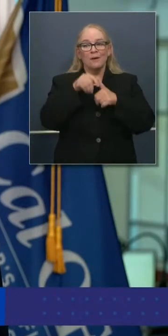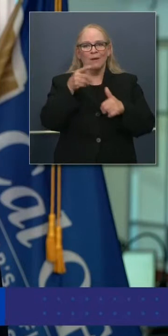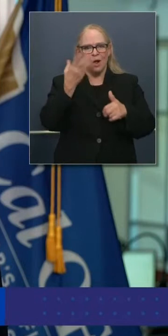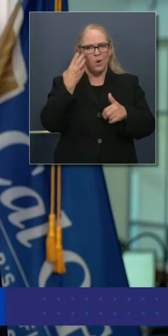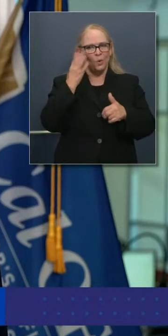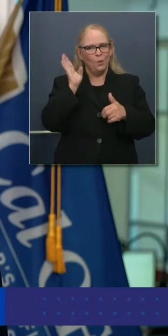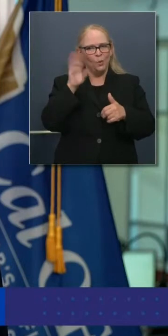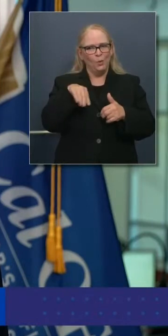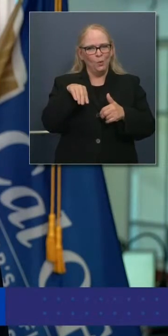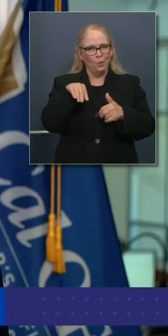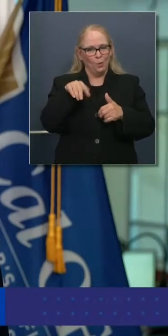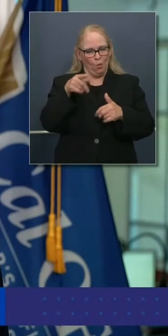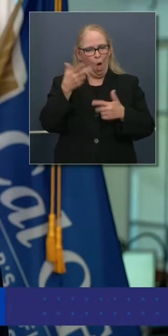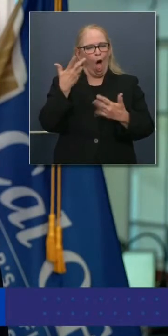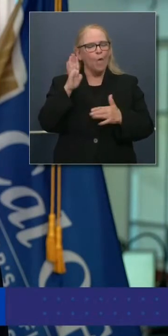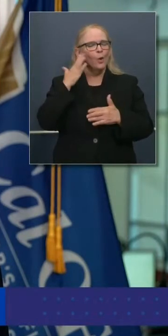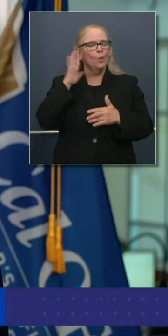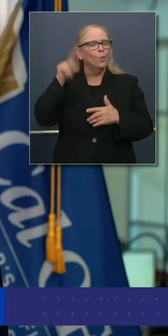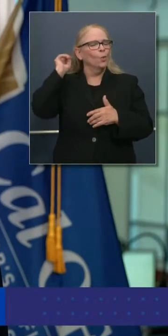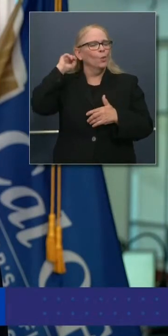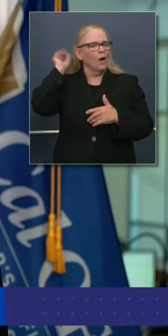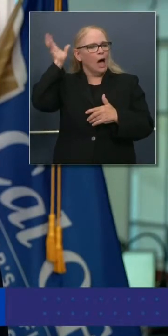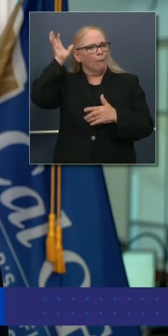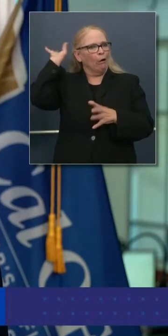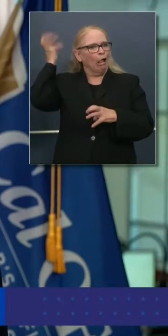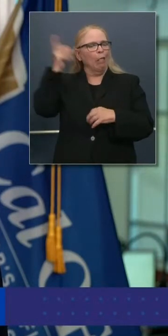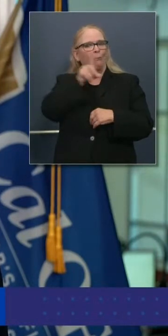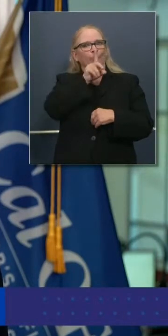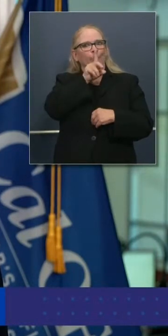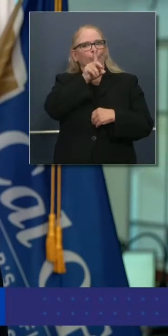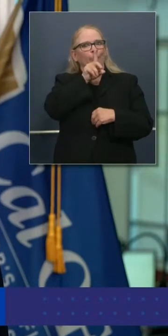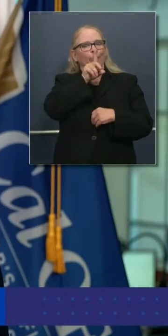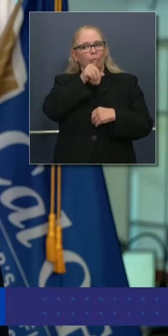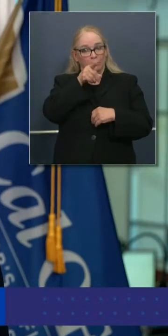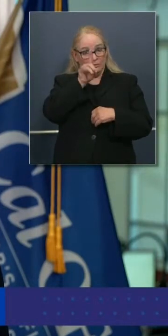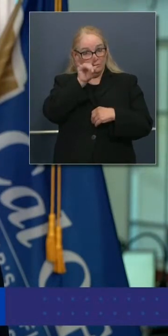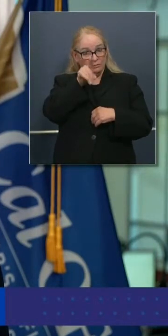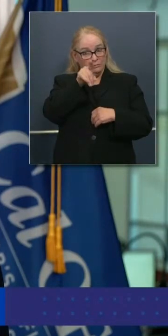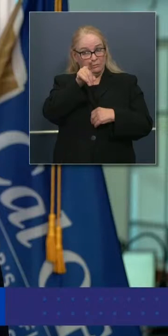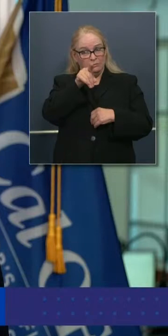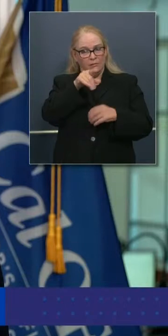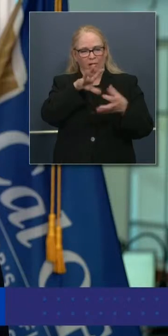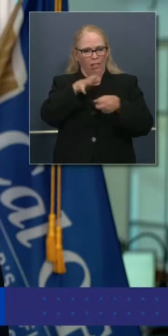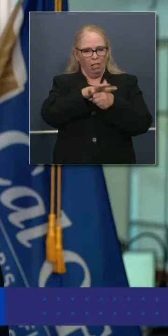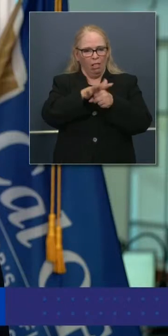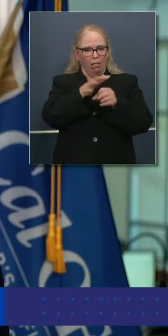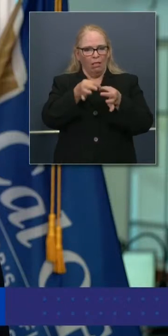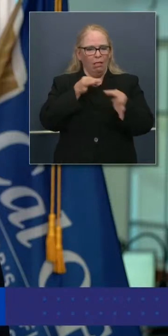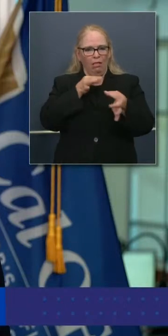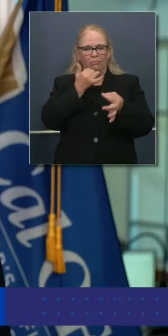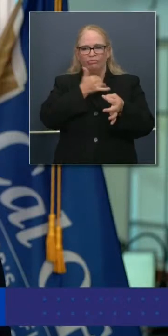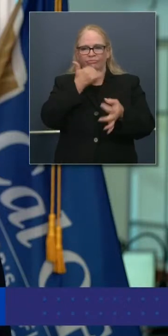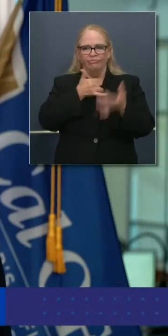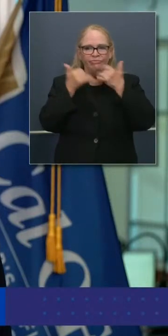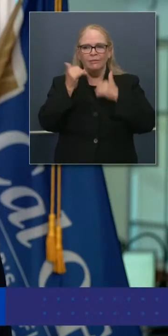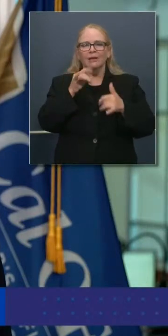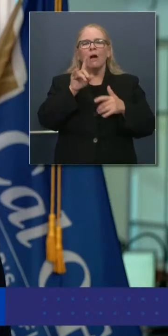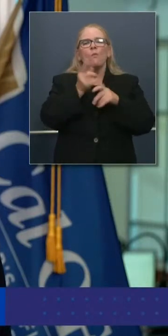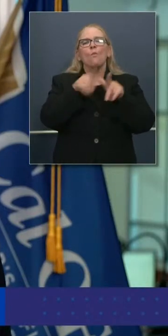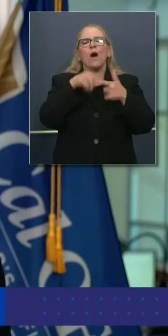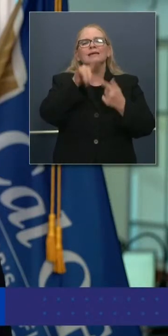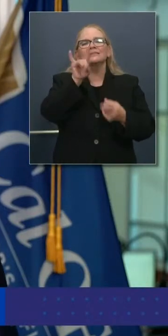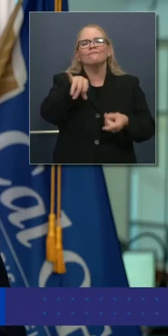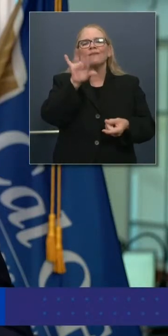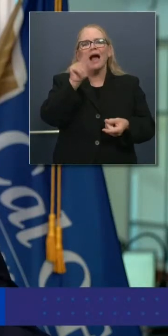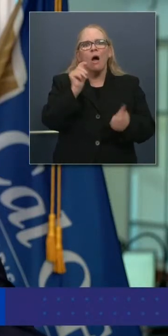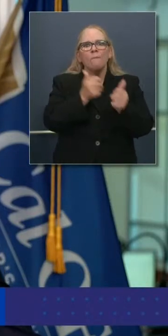was corrupting the coronavirus testing data? And when did you know that there was a problem? When did you